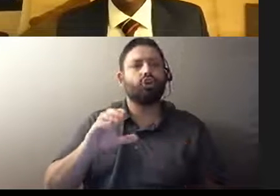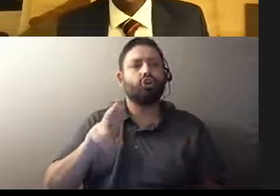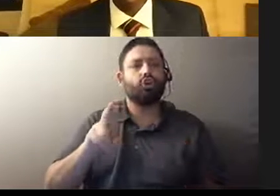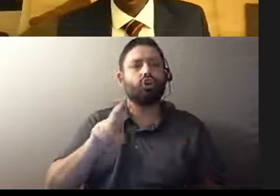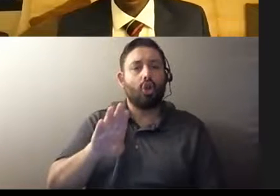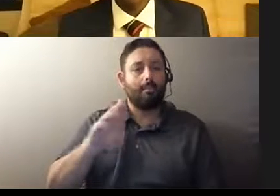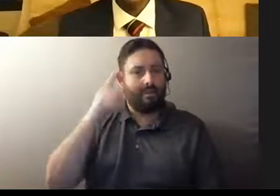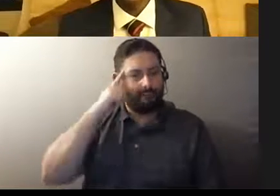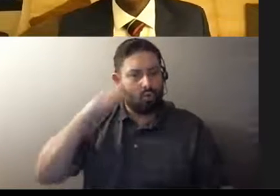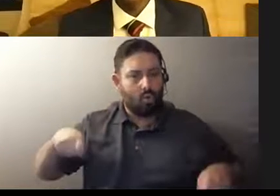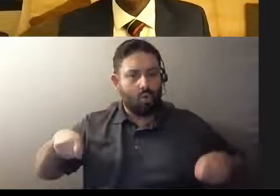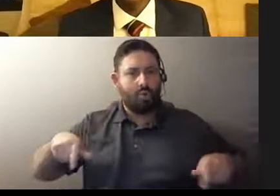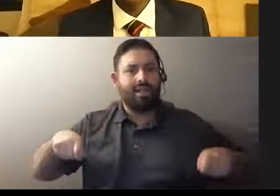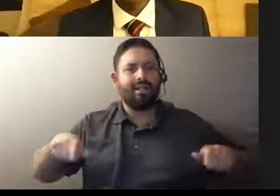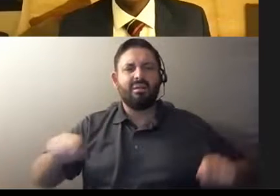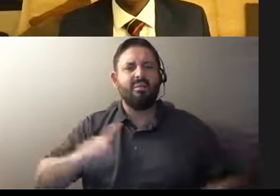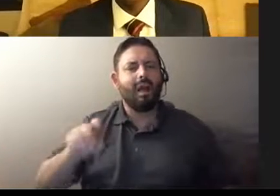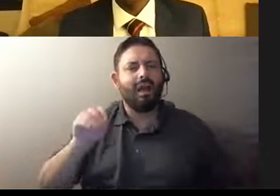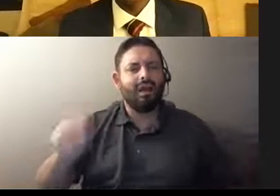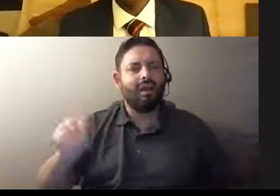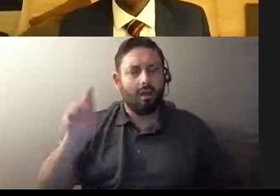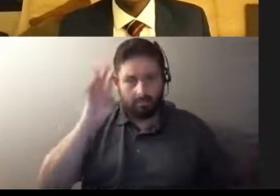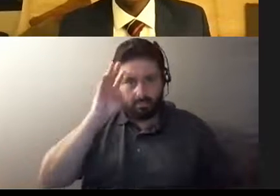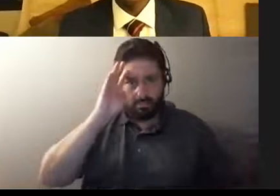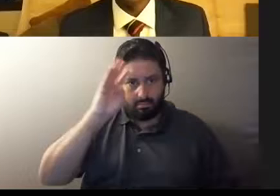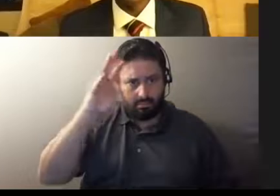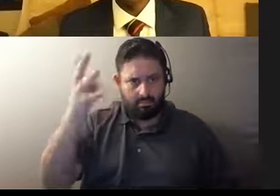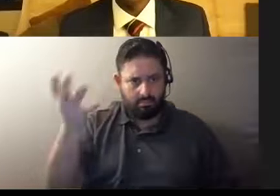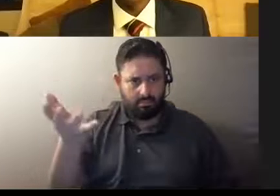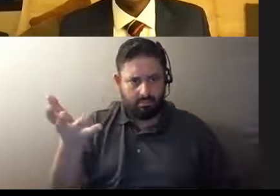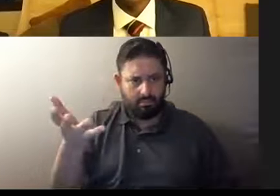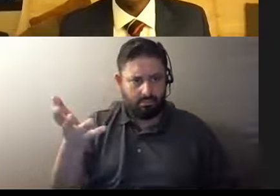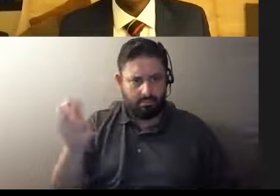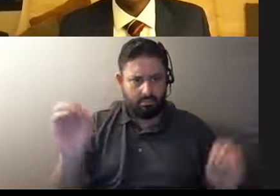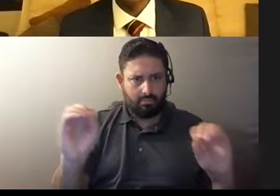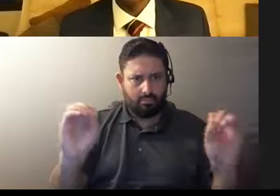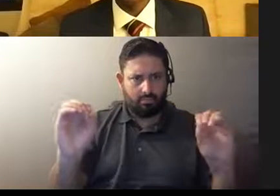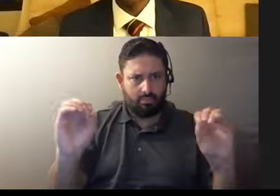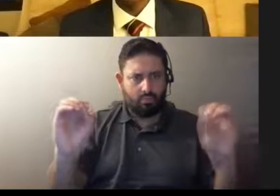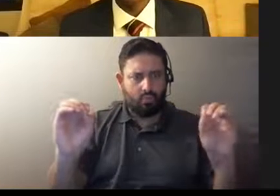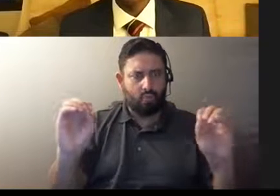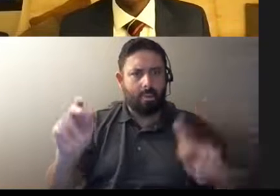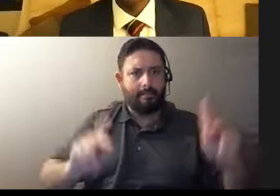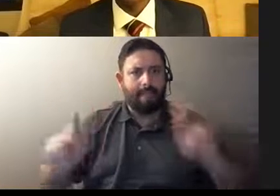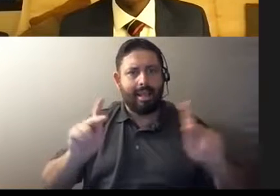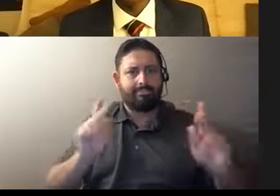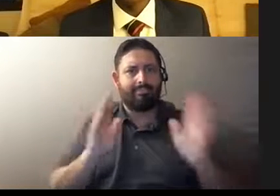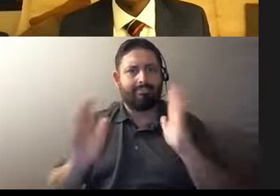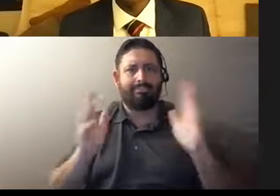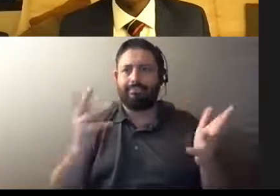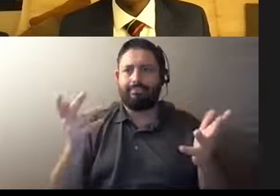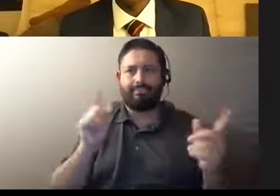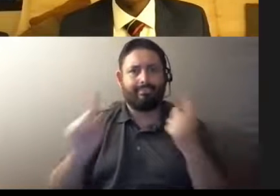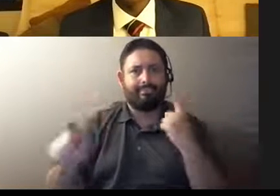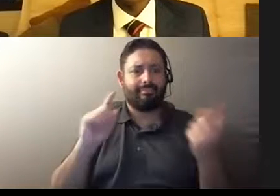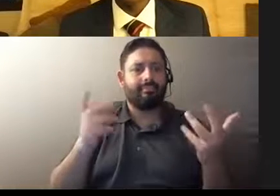for wheelchairs, but they put them in areas that there's no pedestrian traffic. So to follow up